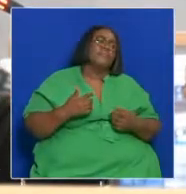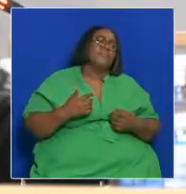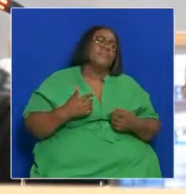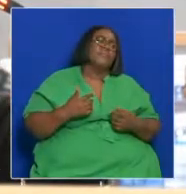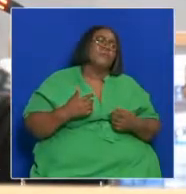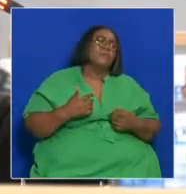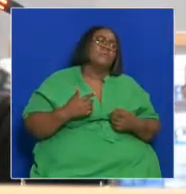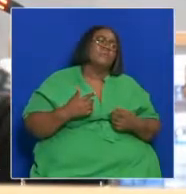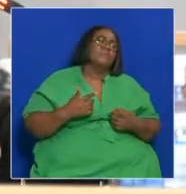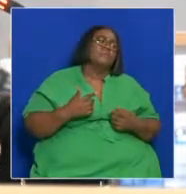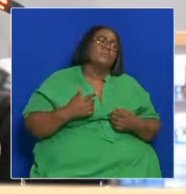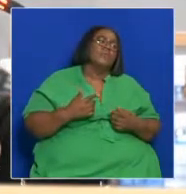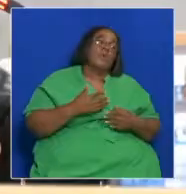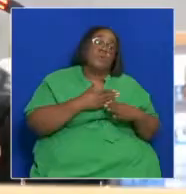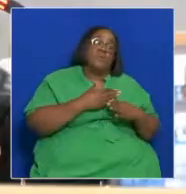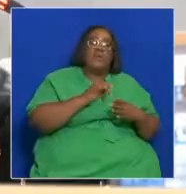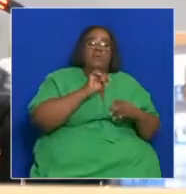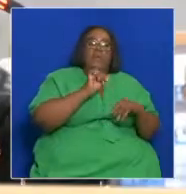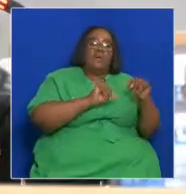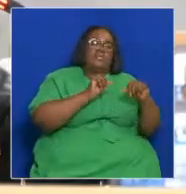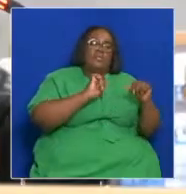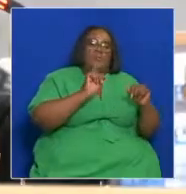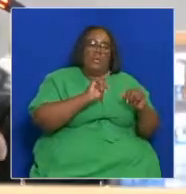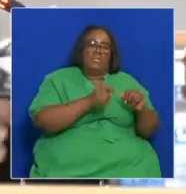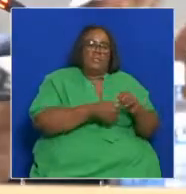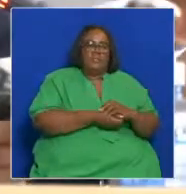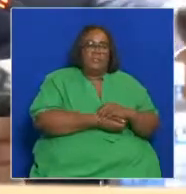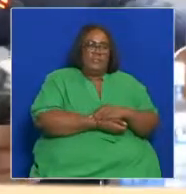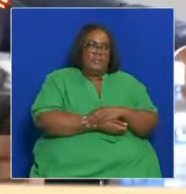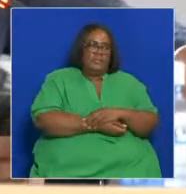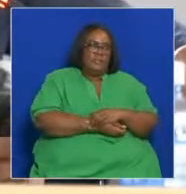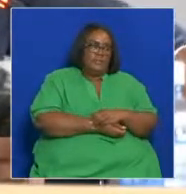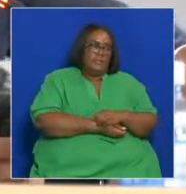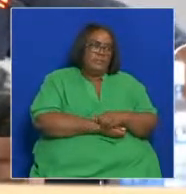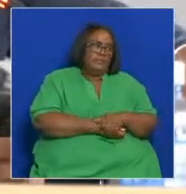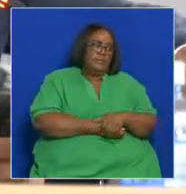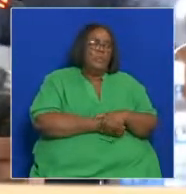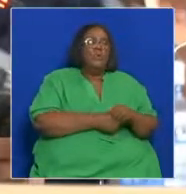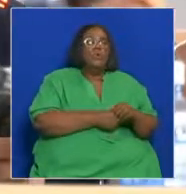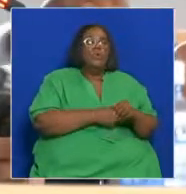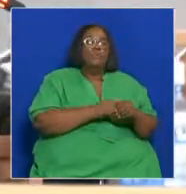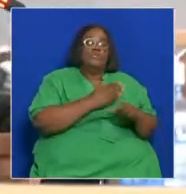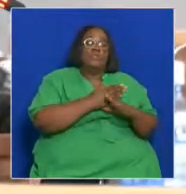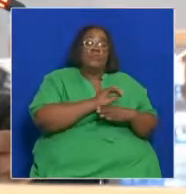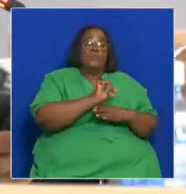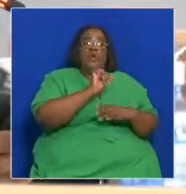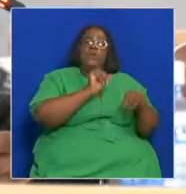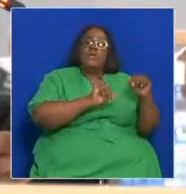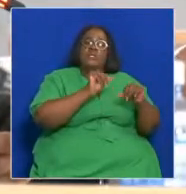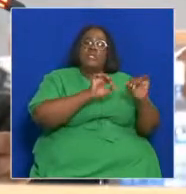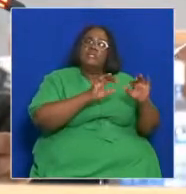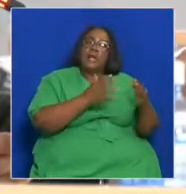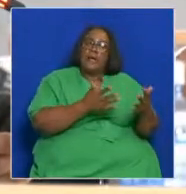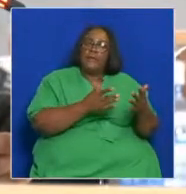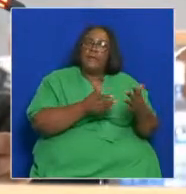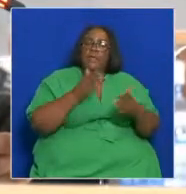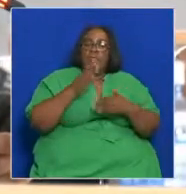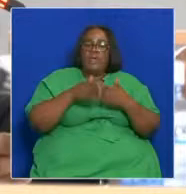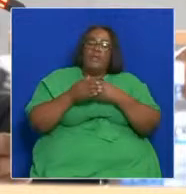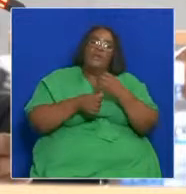which includes the issues that Commissioner Baloyi is raising. At the end of the year, how do you